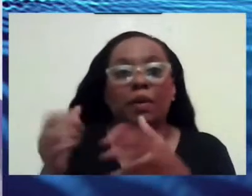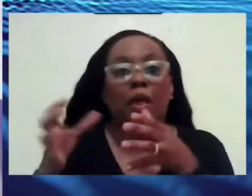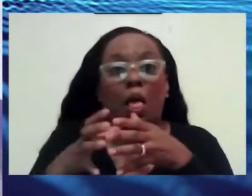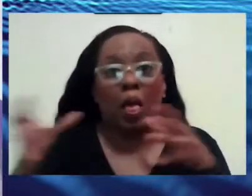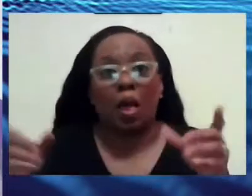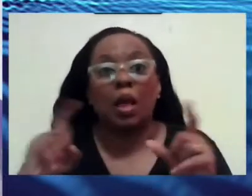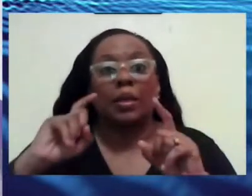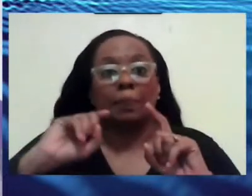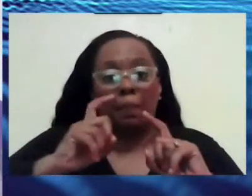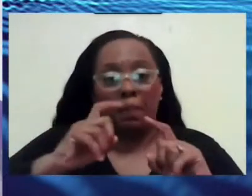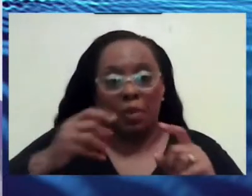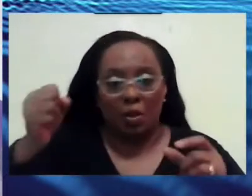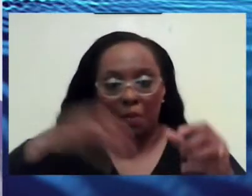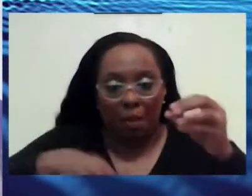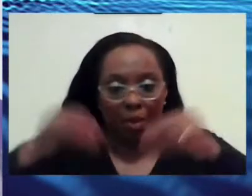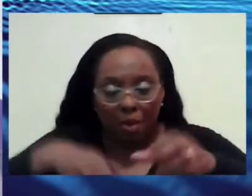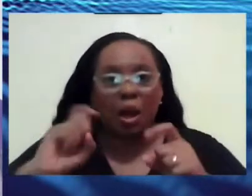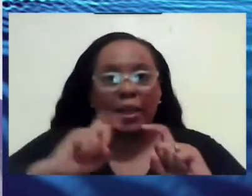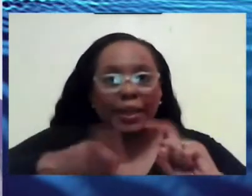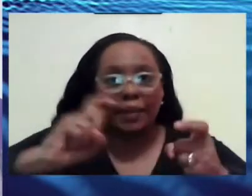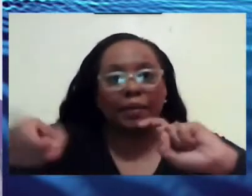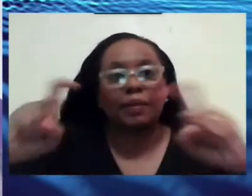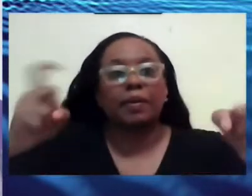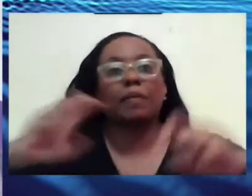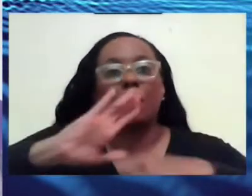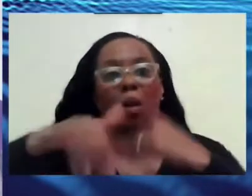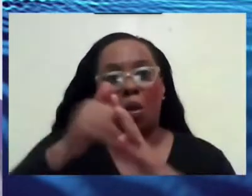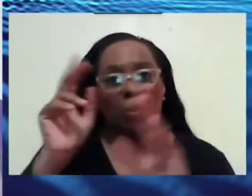and distributed to those in need. Thanks very much.